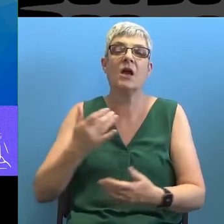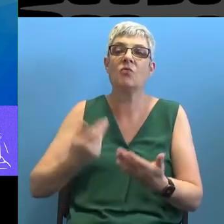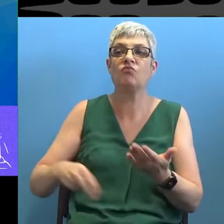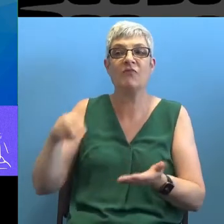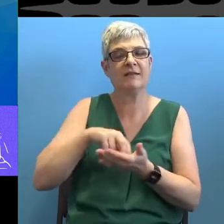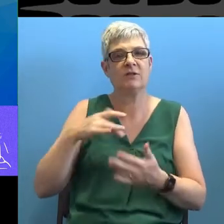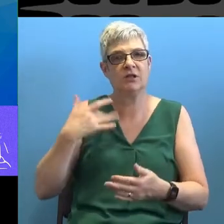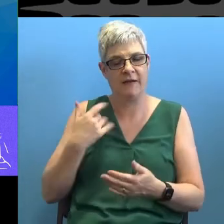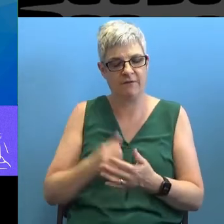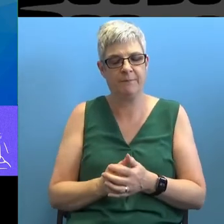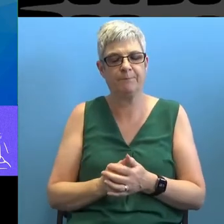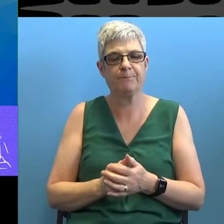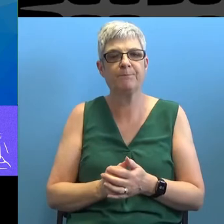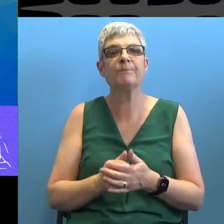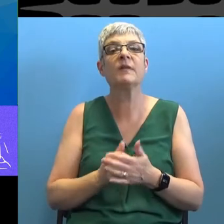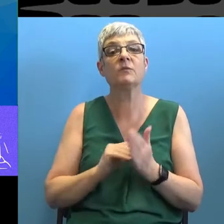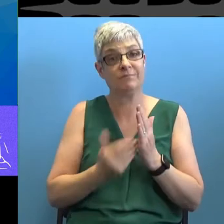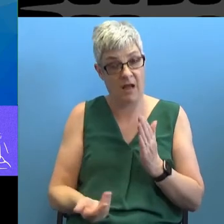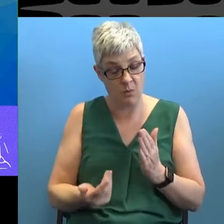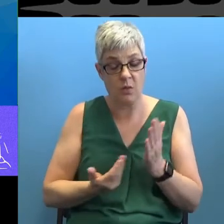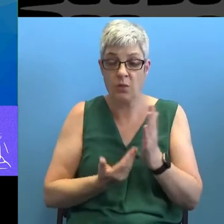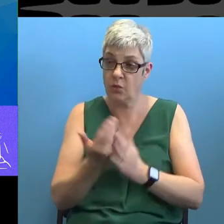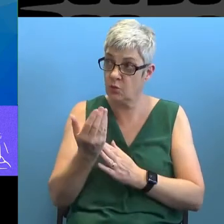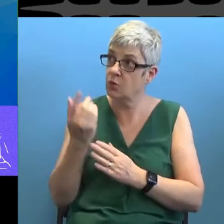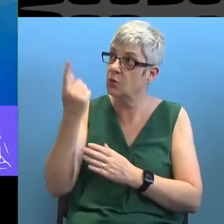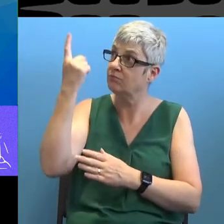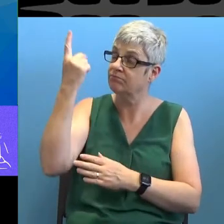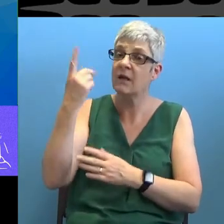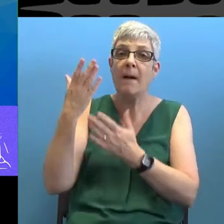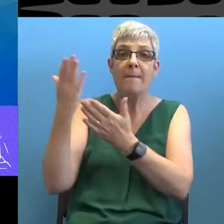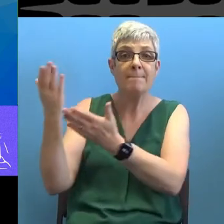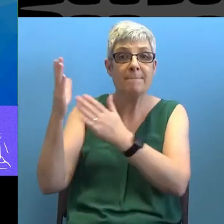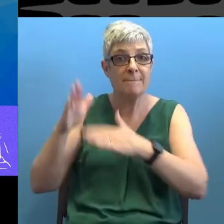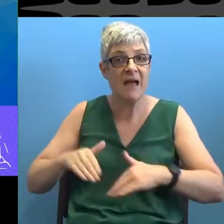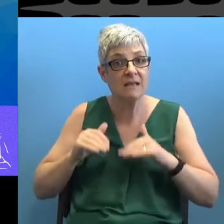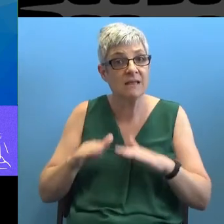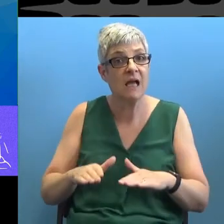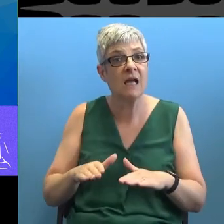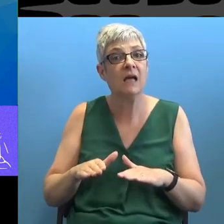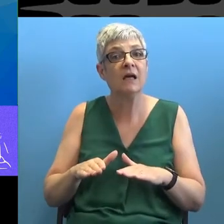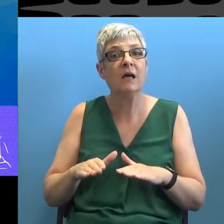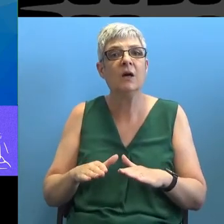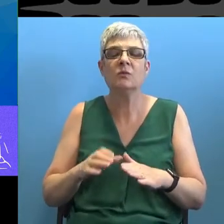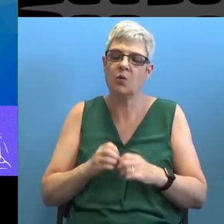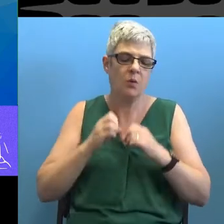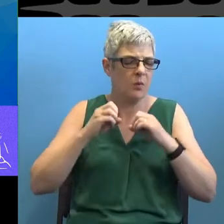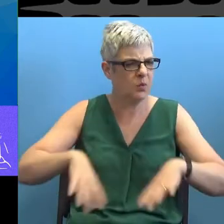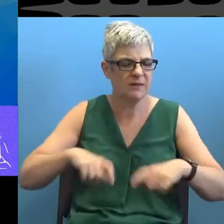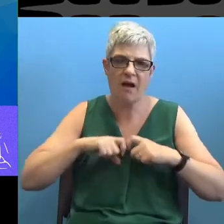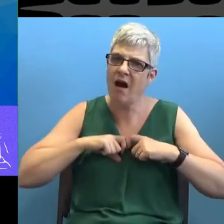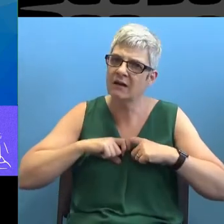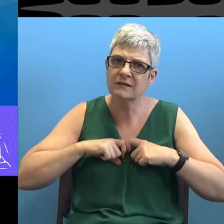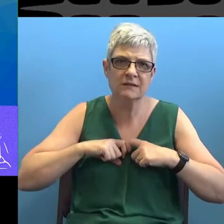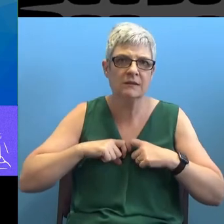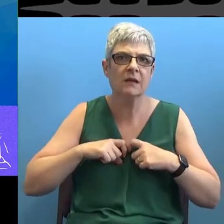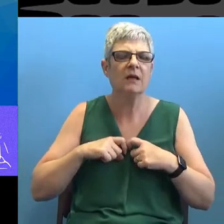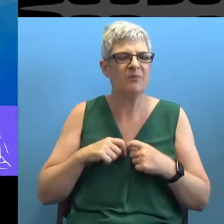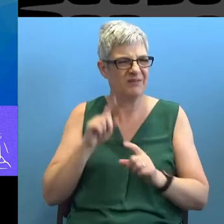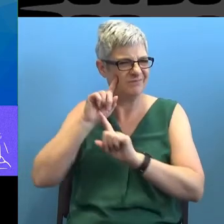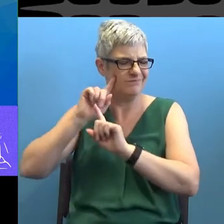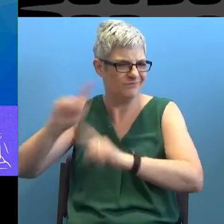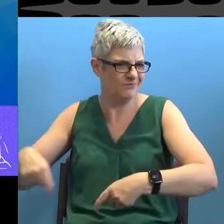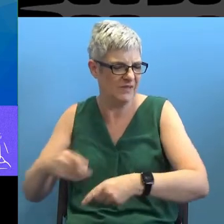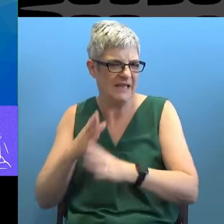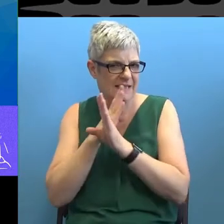Therefore, since through God's mercy we have this ministry, we do not lose heart. Rather, we have renounced secret and